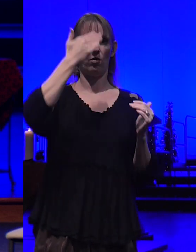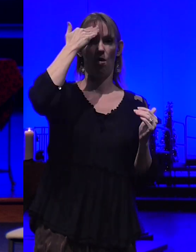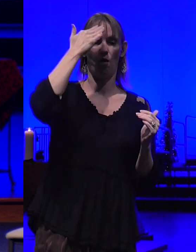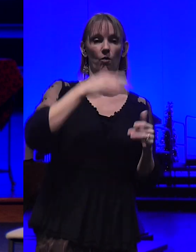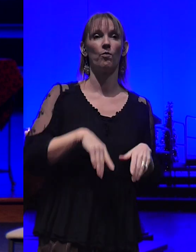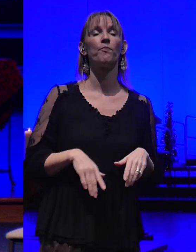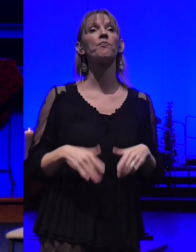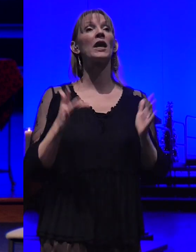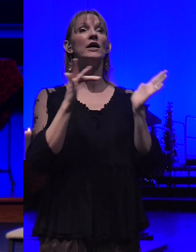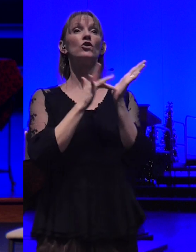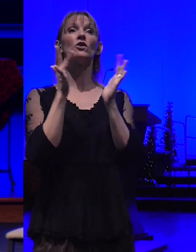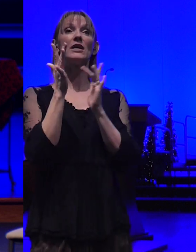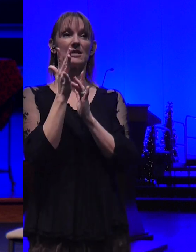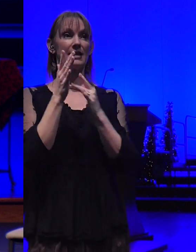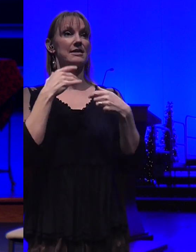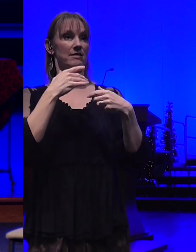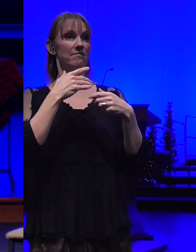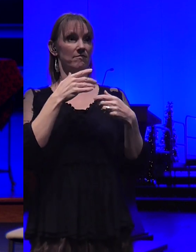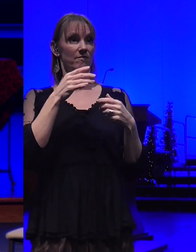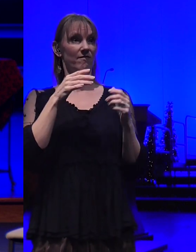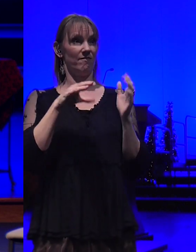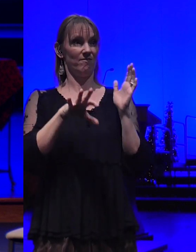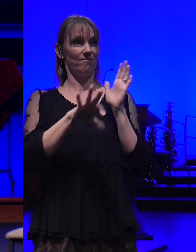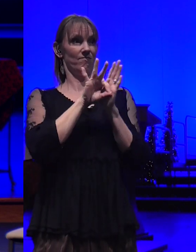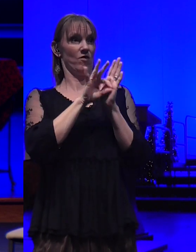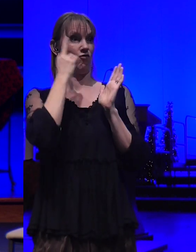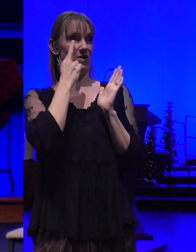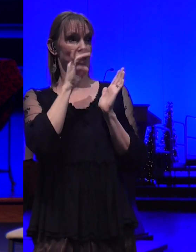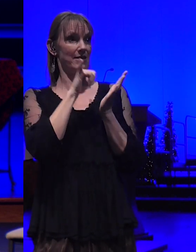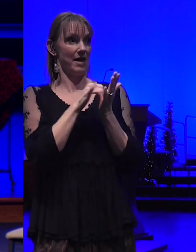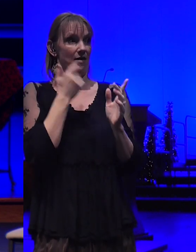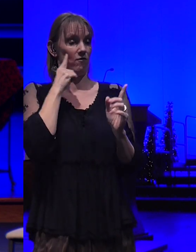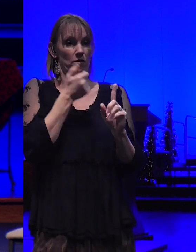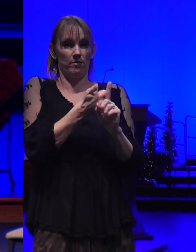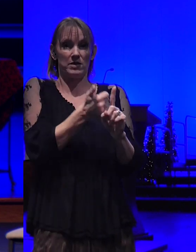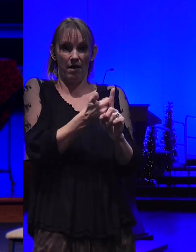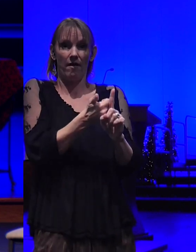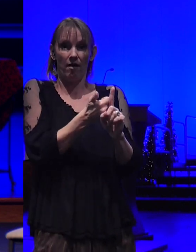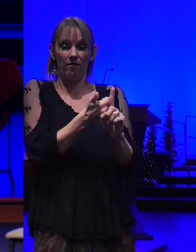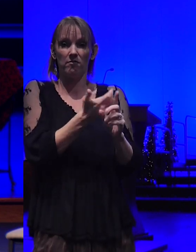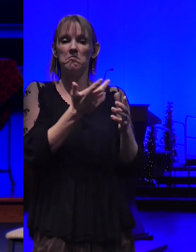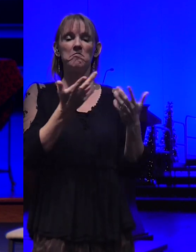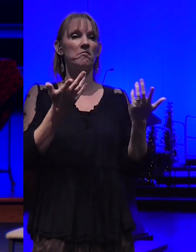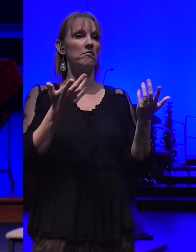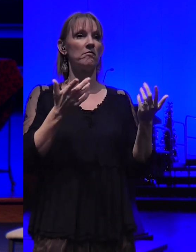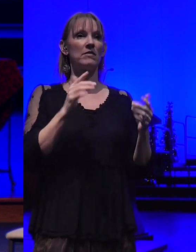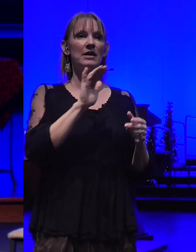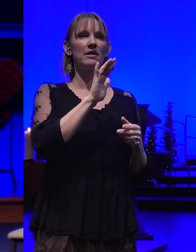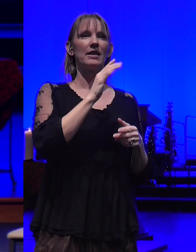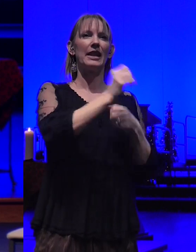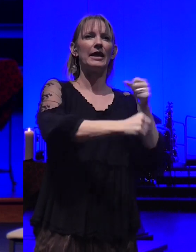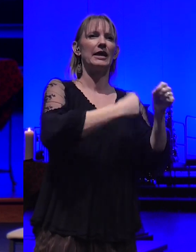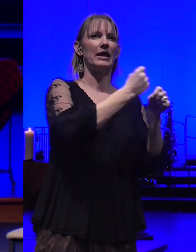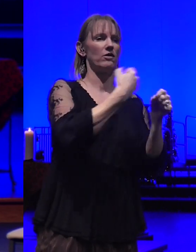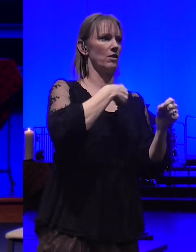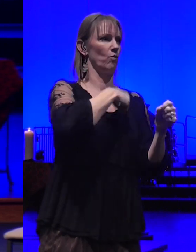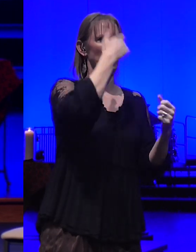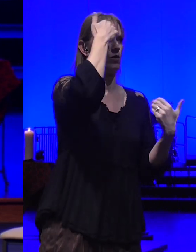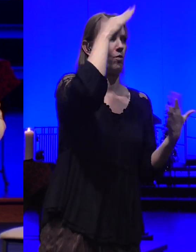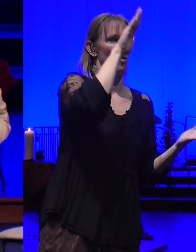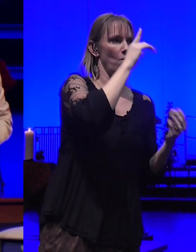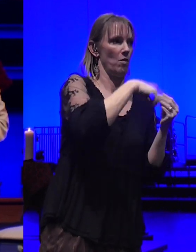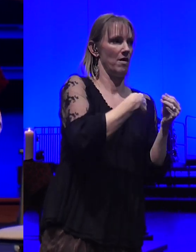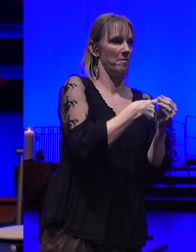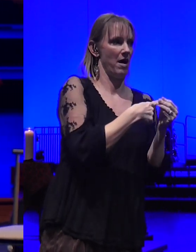Jesus made this great discovery. No doubt in the lost years, he went